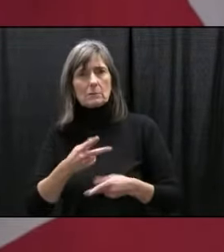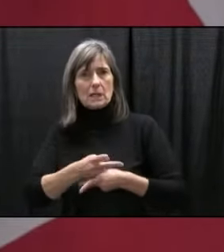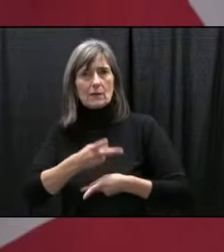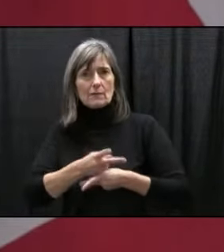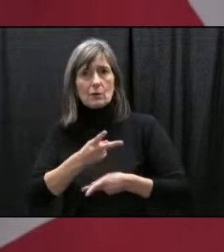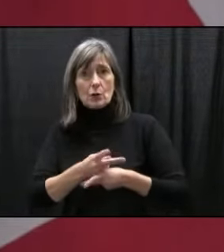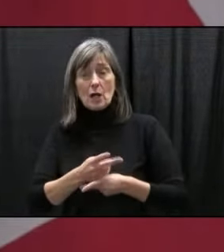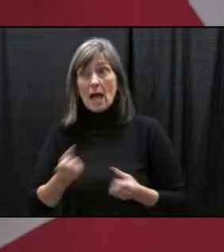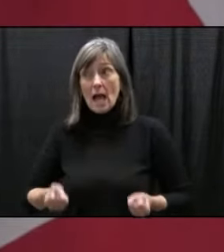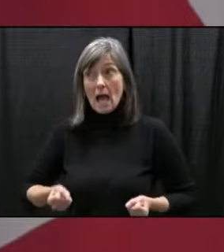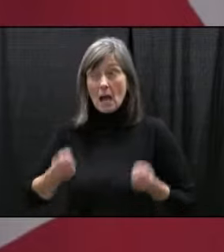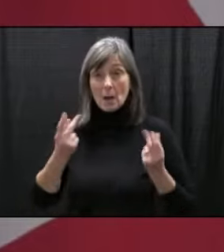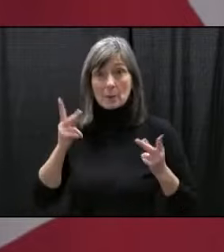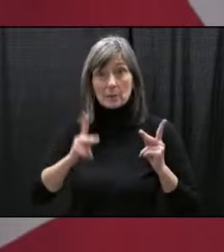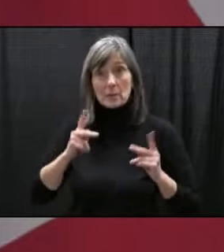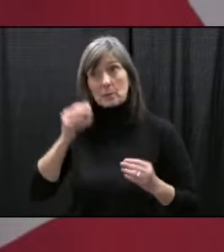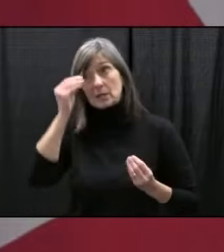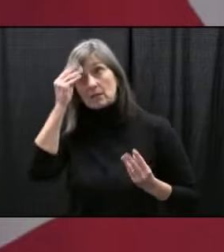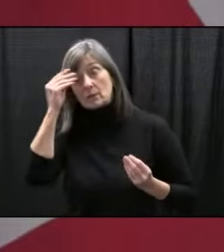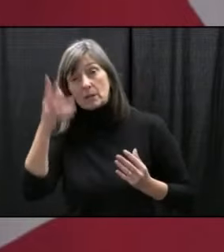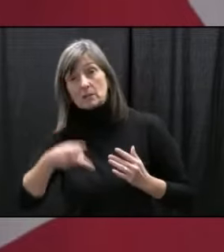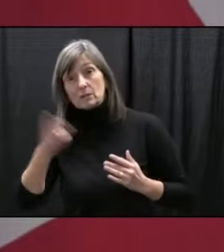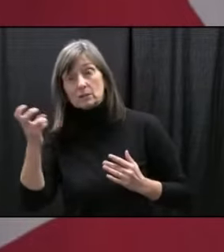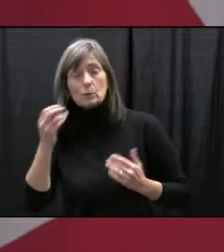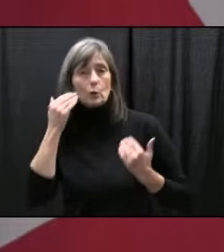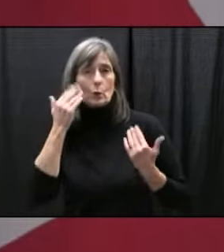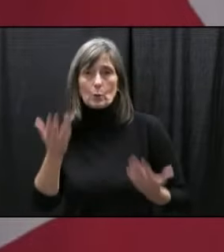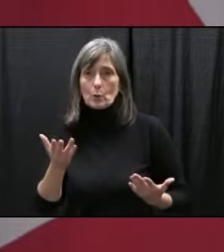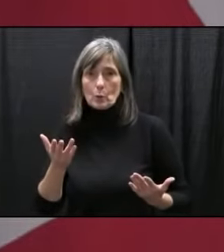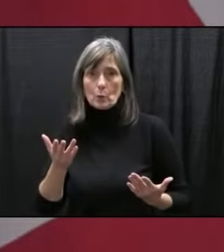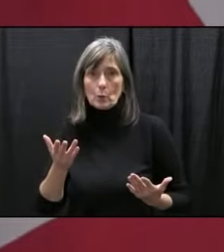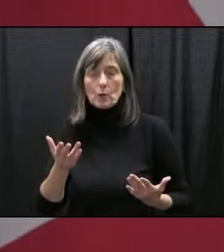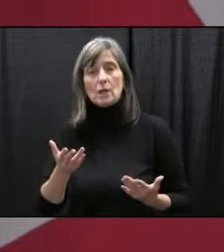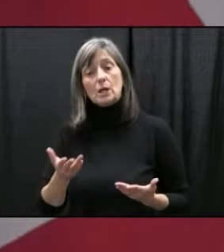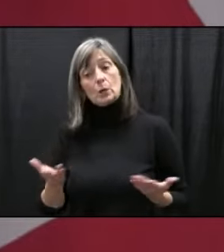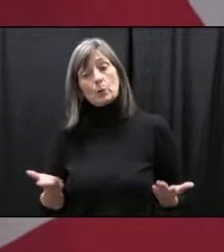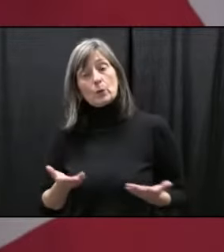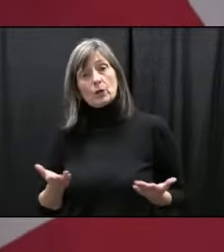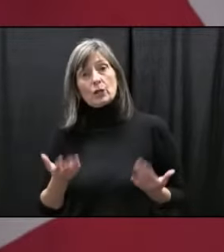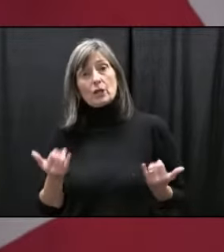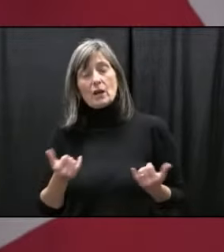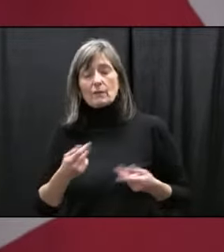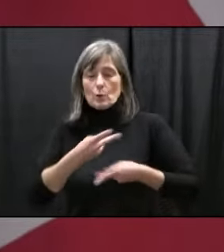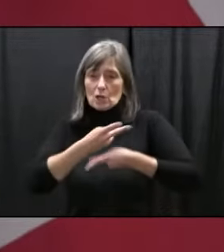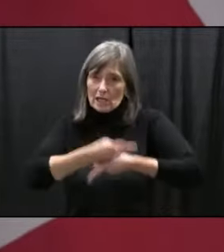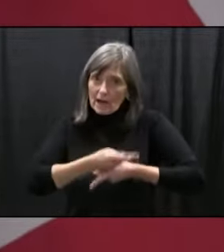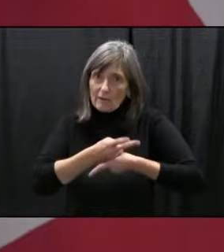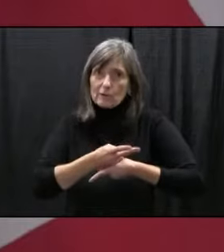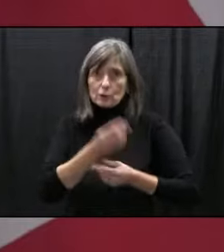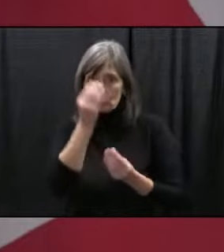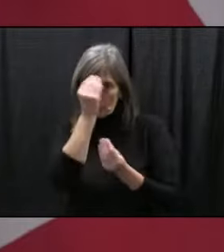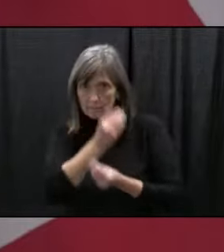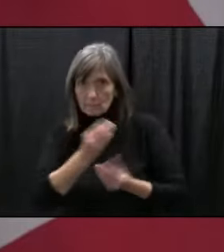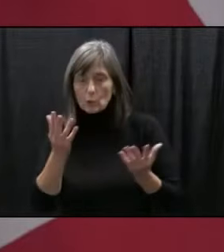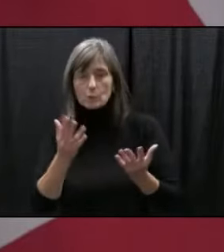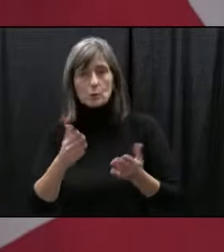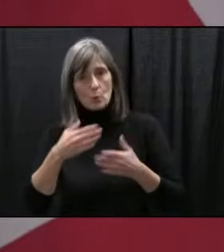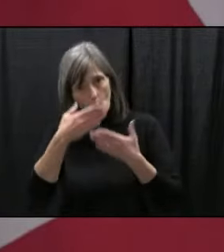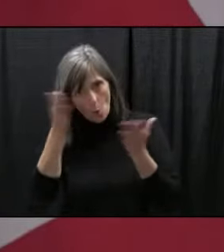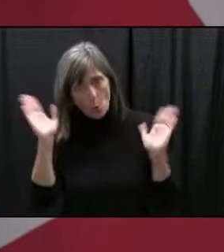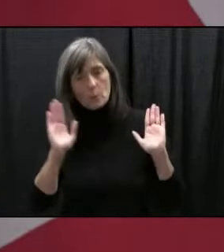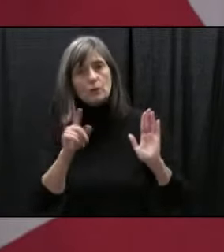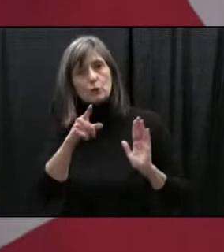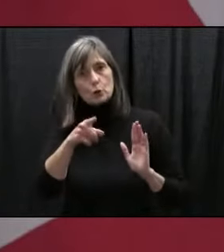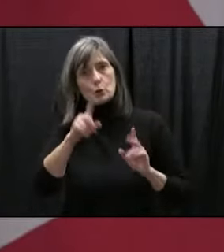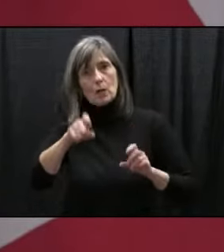information about the number of data points that have been accessed. Again, we're here to, out of an abundance of caution, to be open and transparent, let the